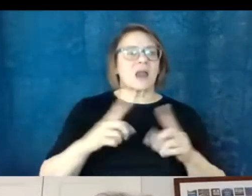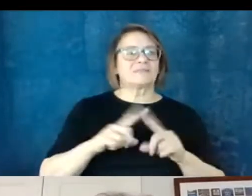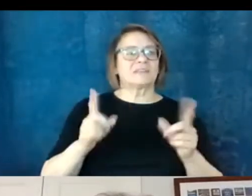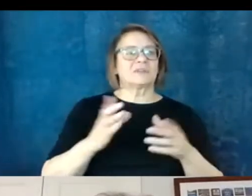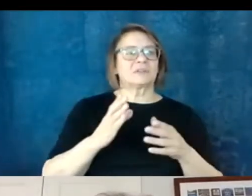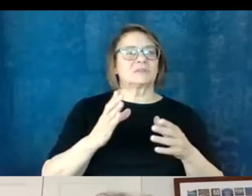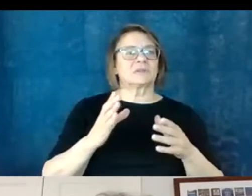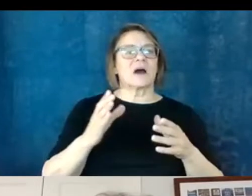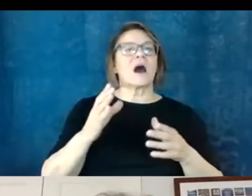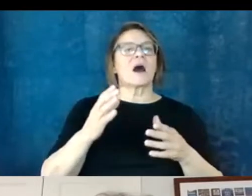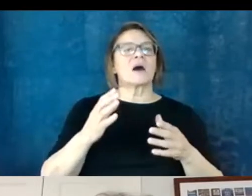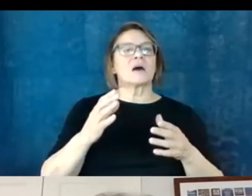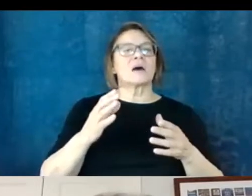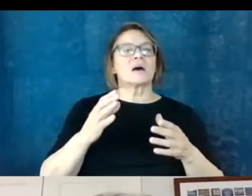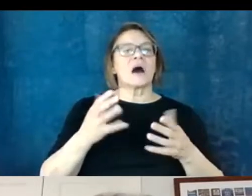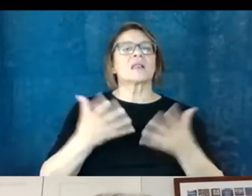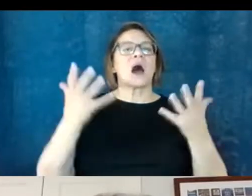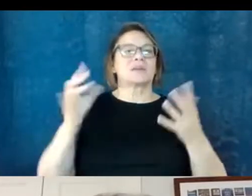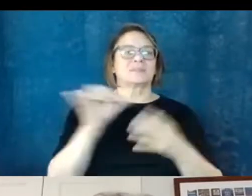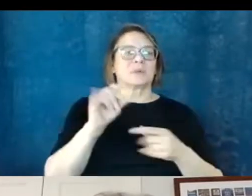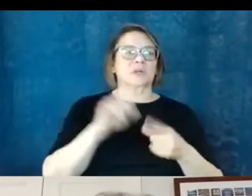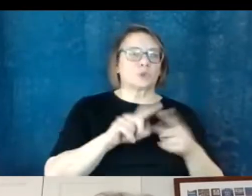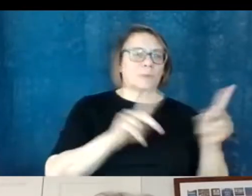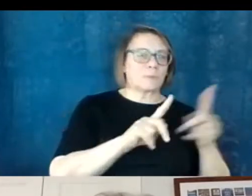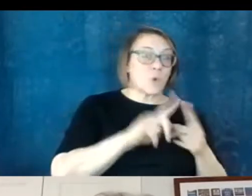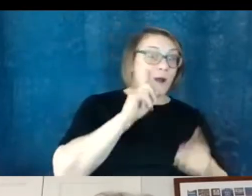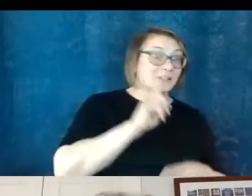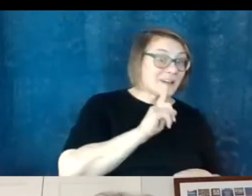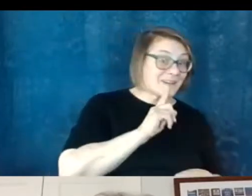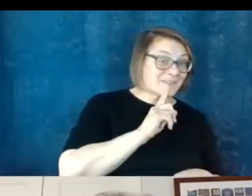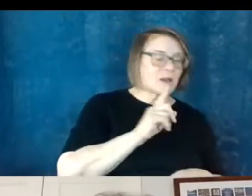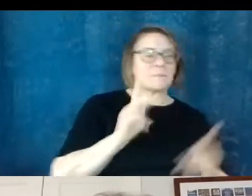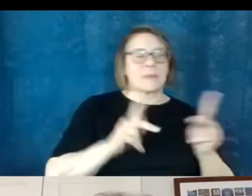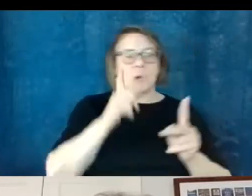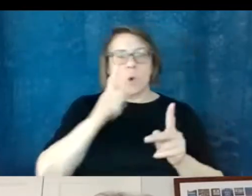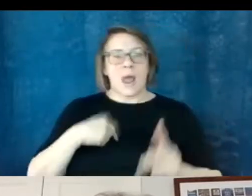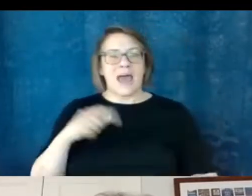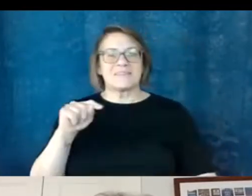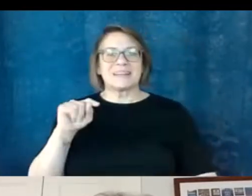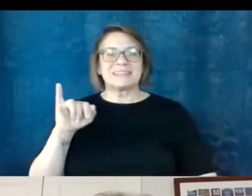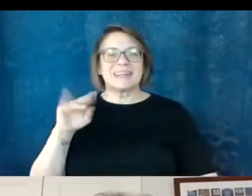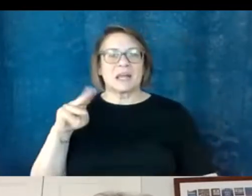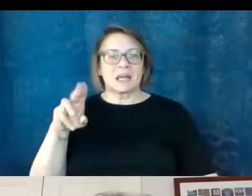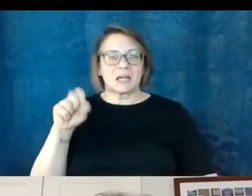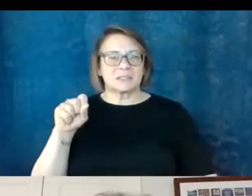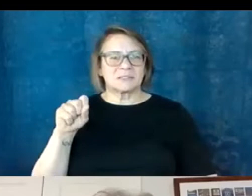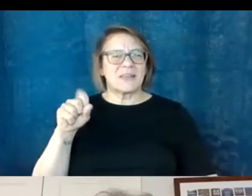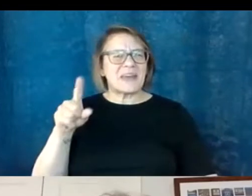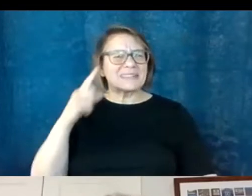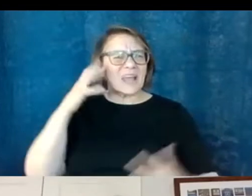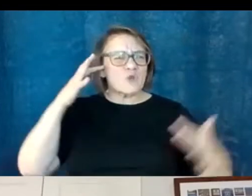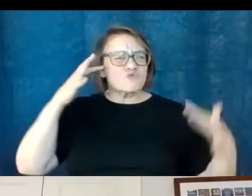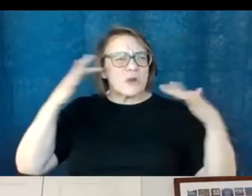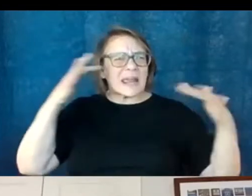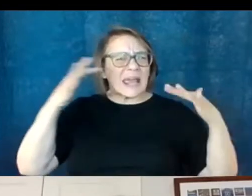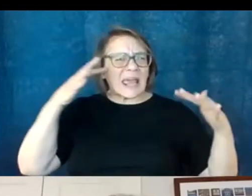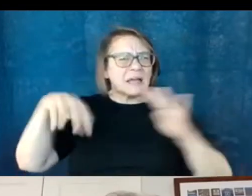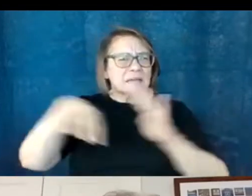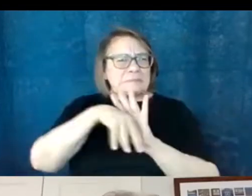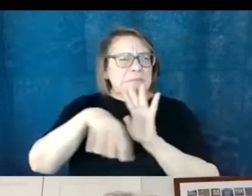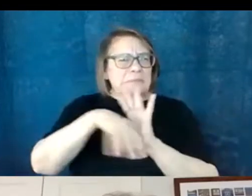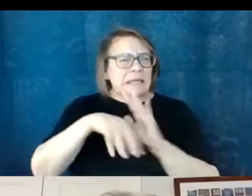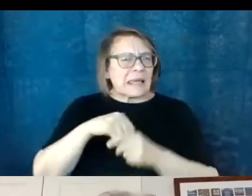people who suffer from tinnitus. Now we see that with tinnitus, that ringing in the ear, it can